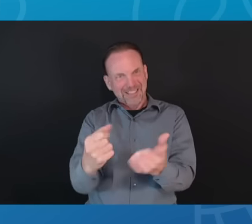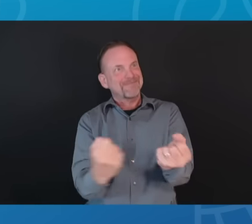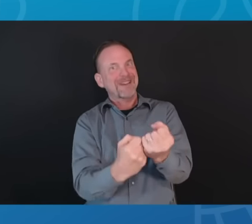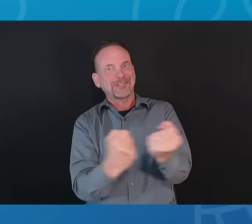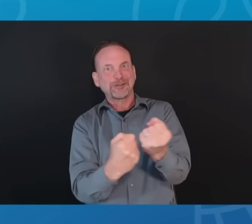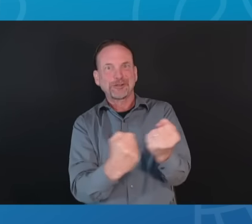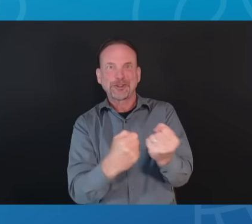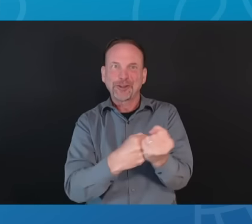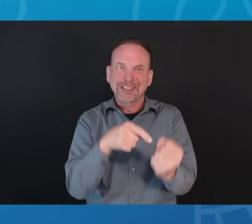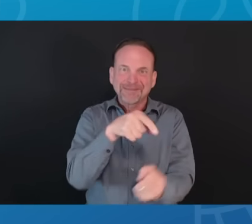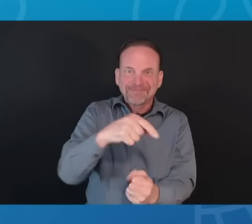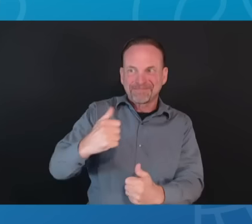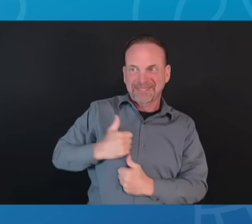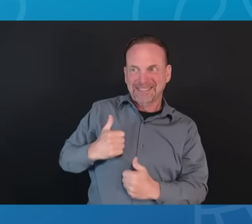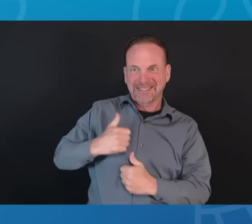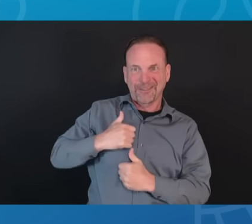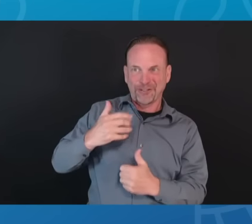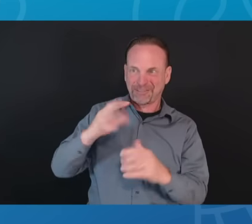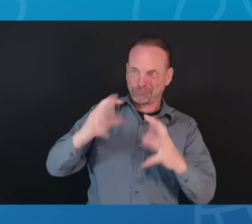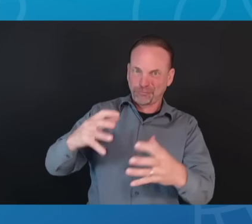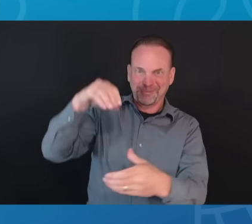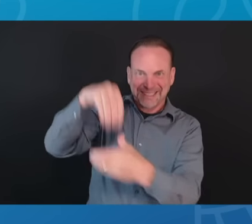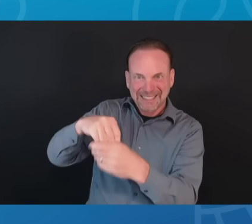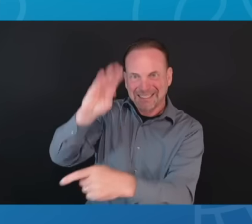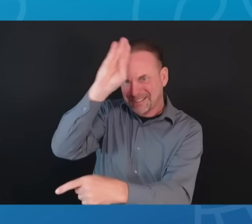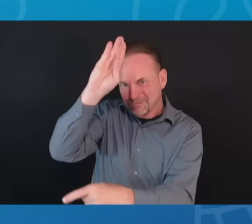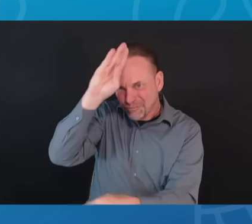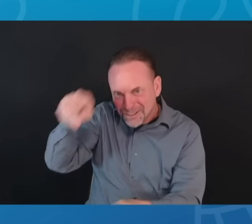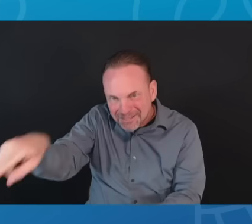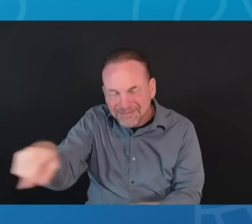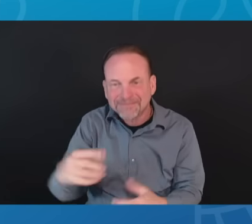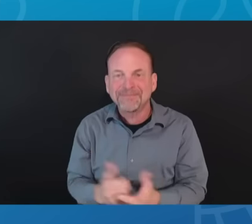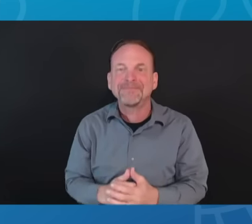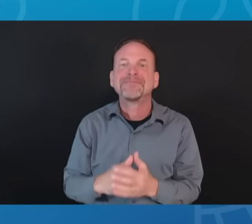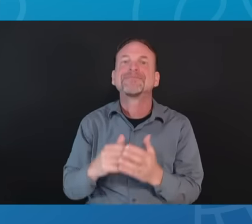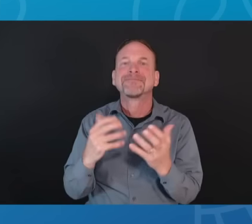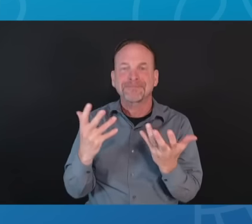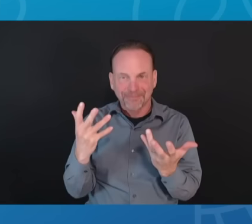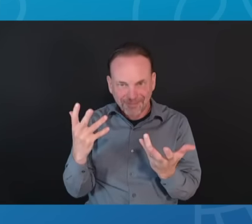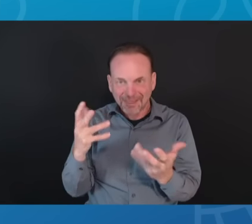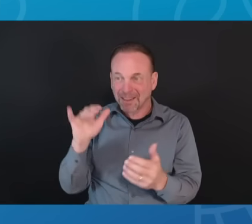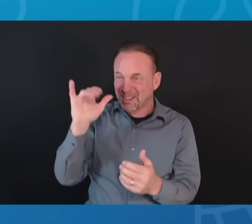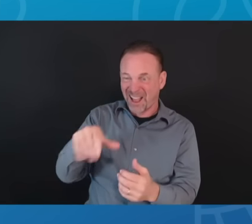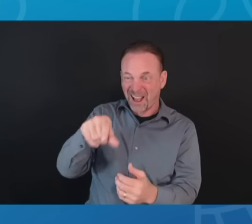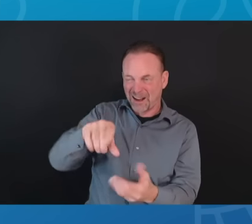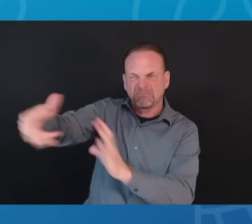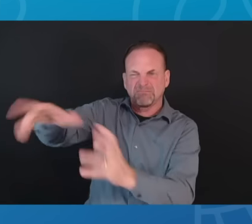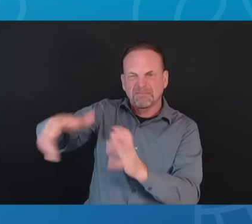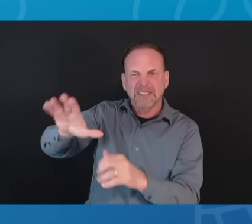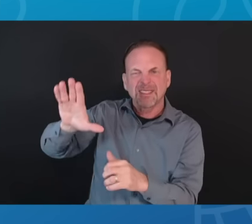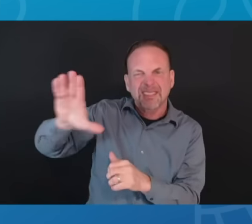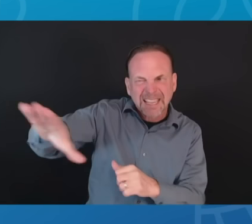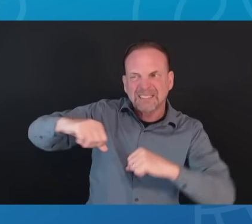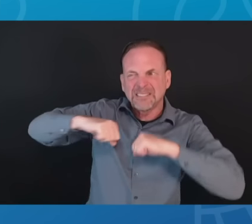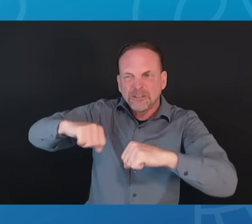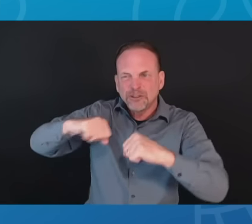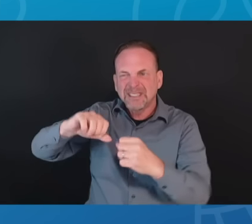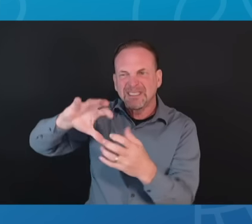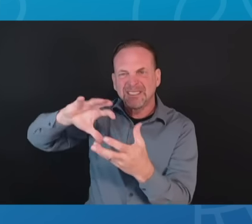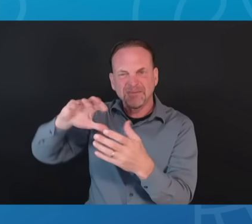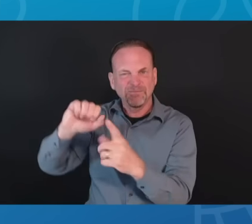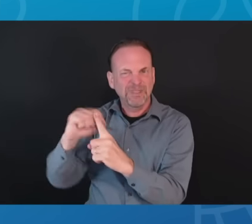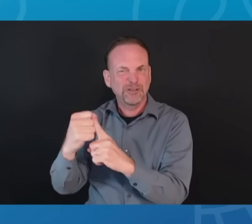They continue to destabilize Iraq's security situation. They continue to risk Iraq being dragged